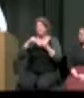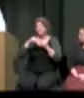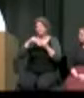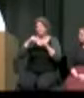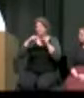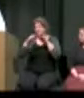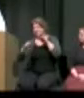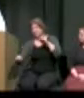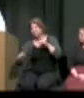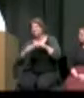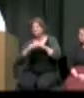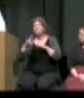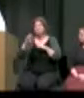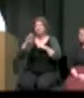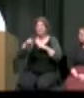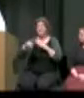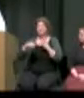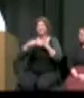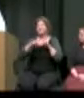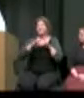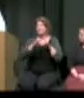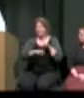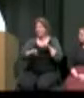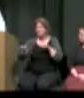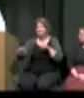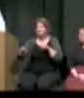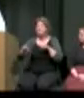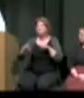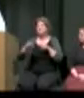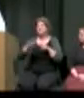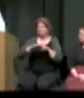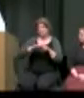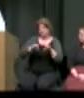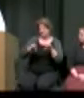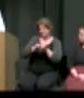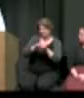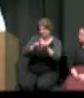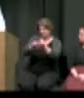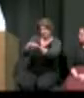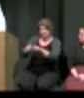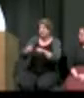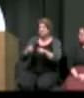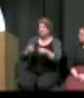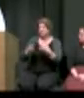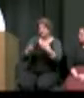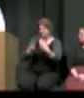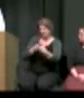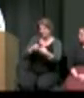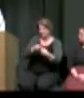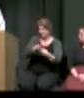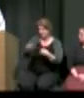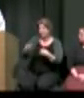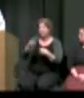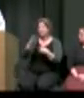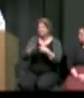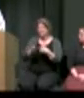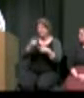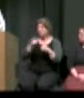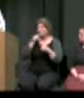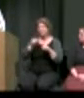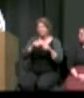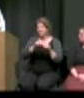So, and then the pipes were just secured to one side so they wouldn't be moving around.